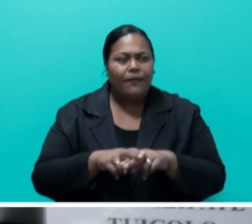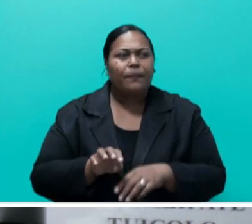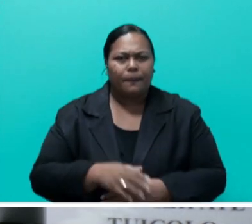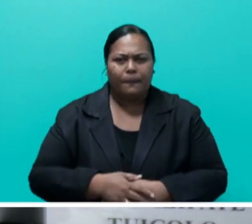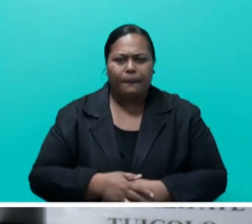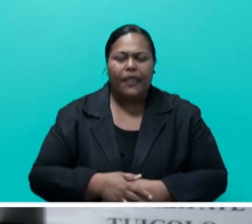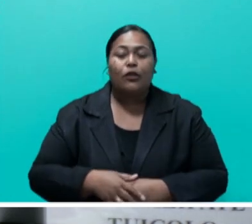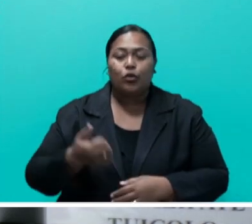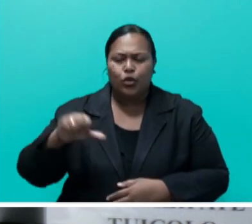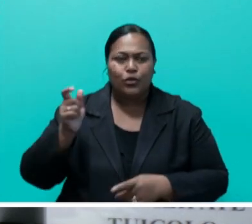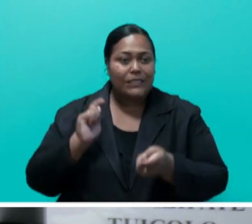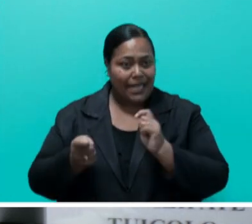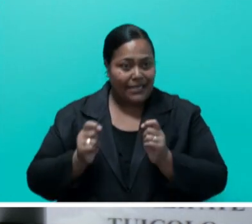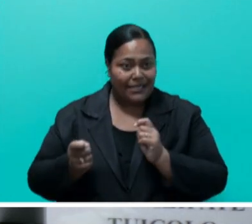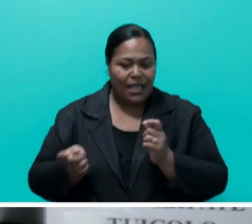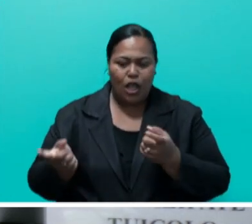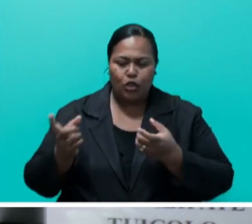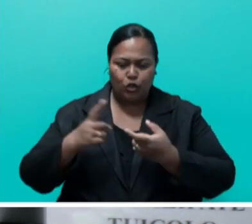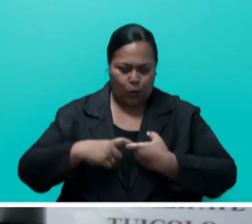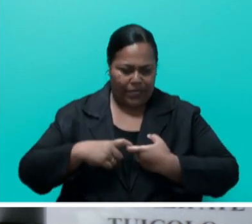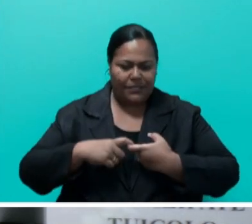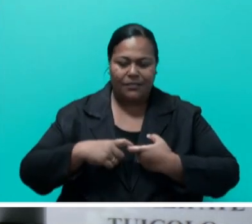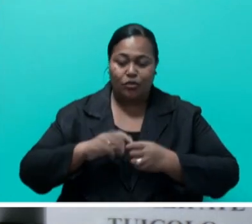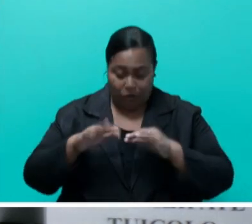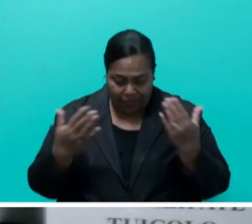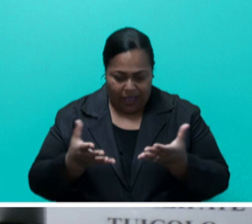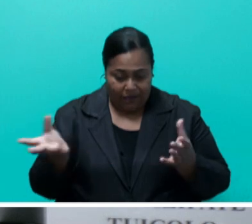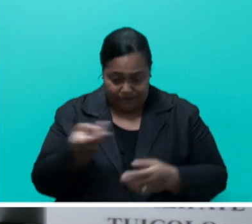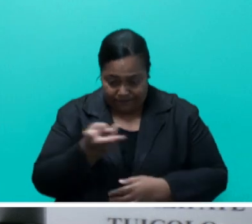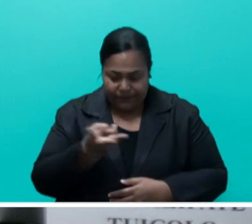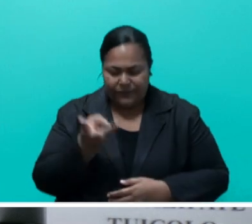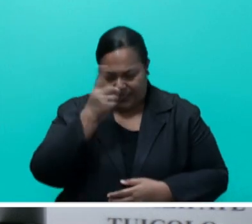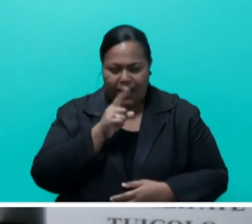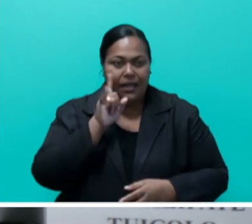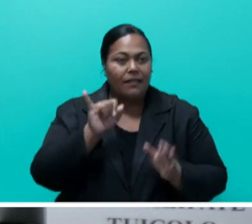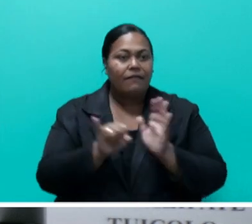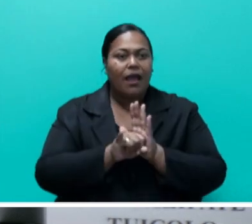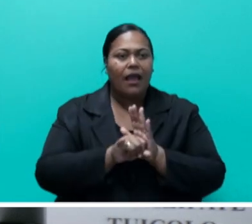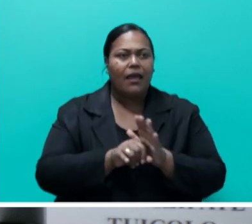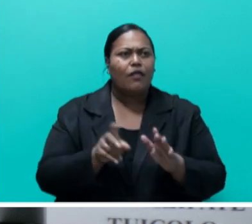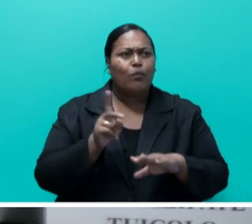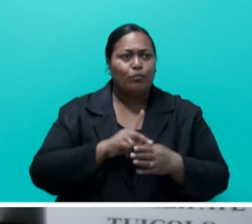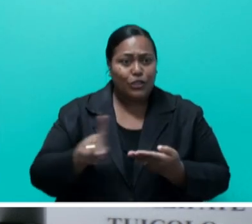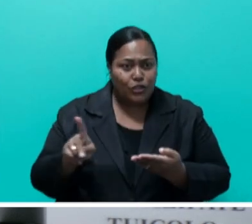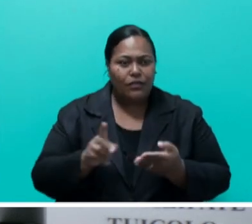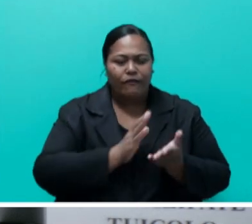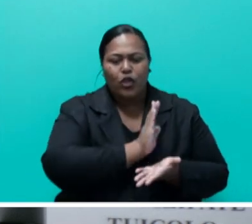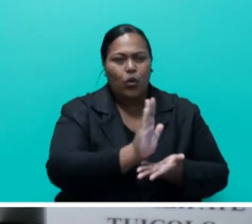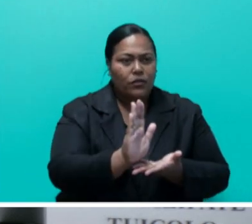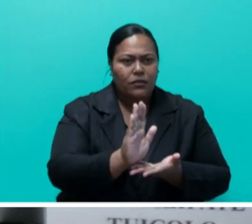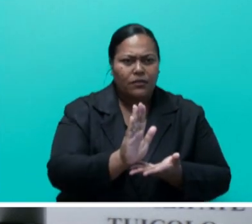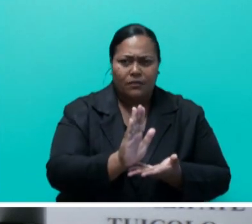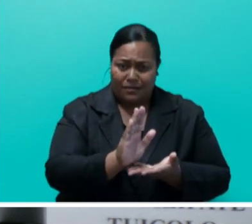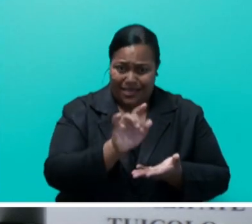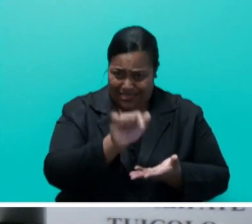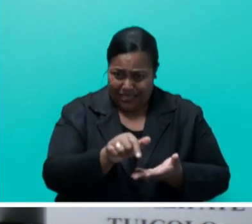equipment, joint equipment, so that they can identify the position of these yachts. Is it still in talk, or you